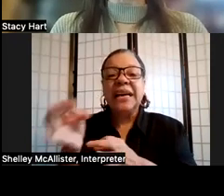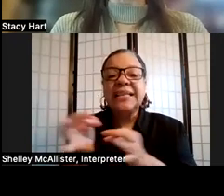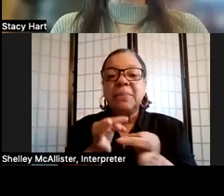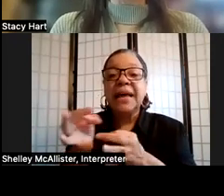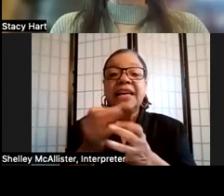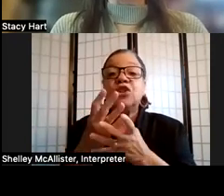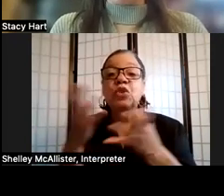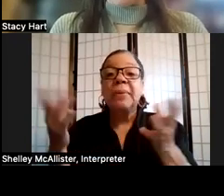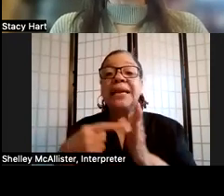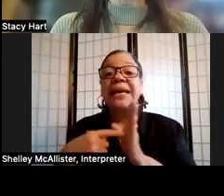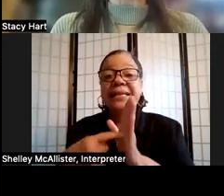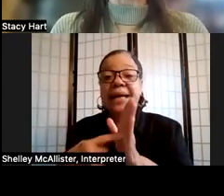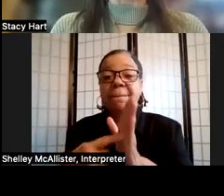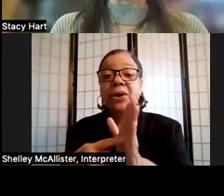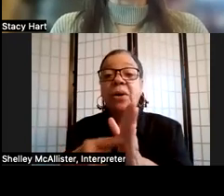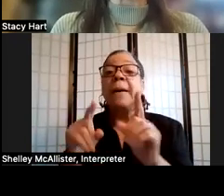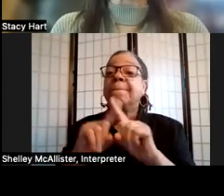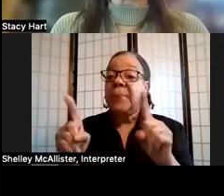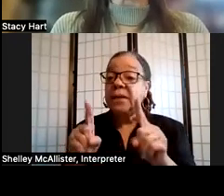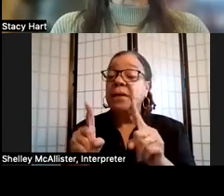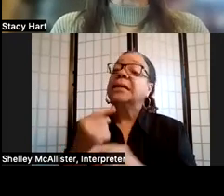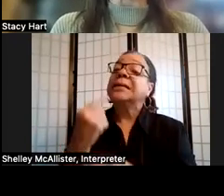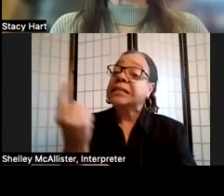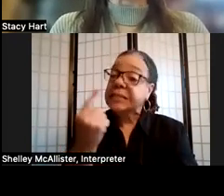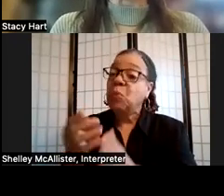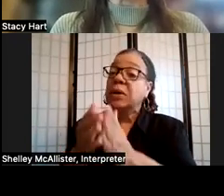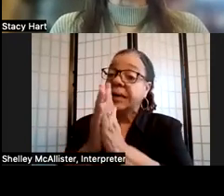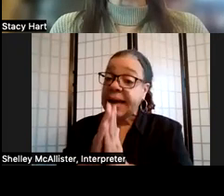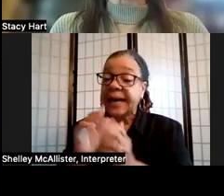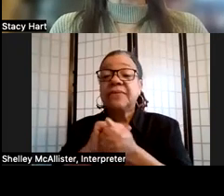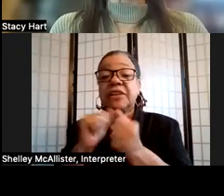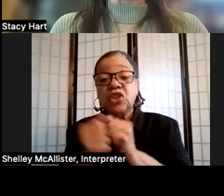examples, but someone could ask for a change in policy or practice. So,